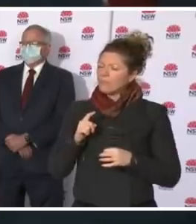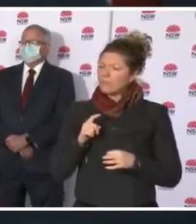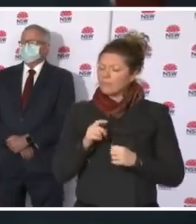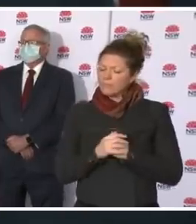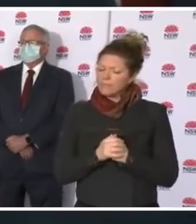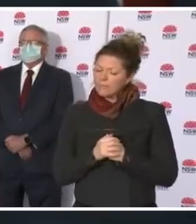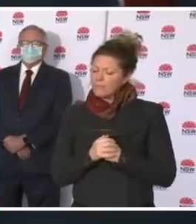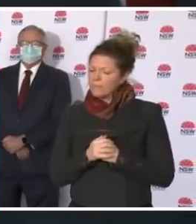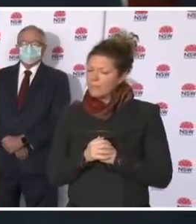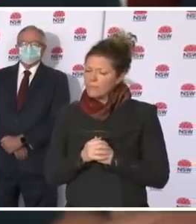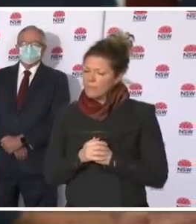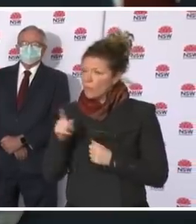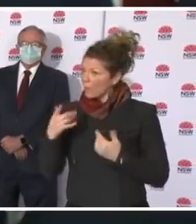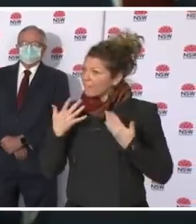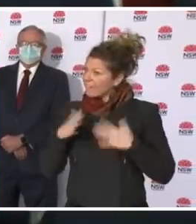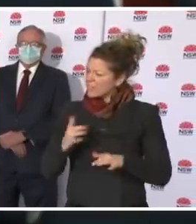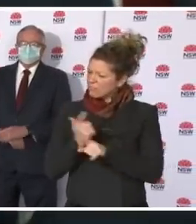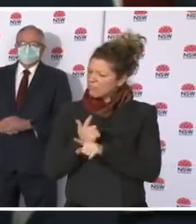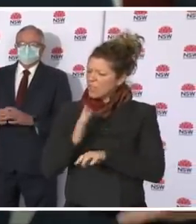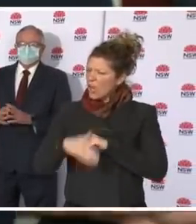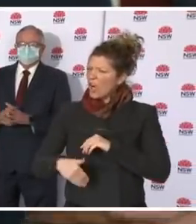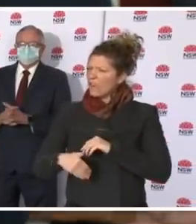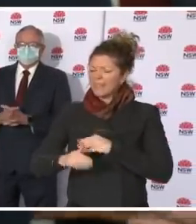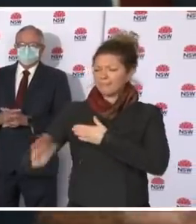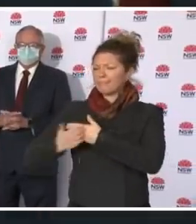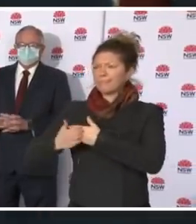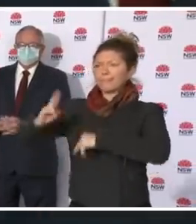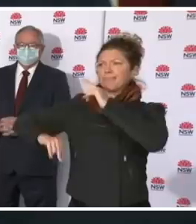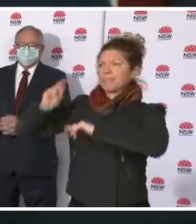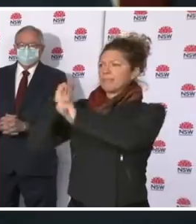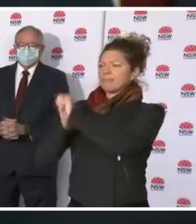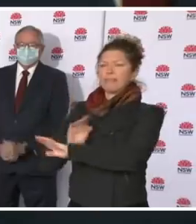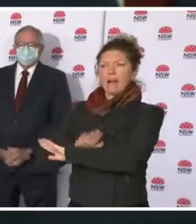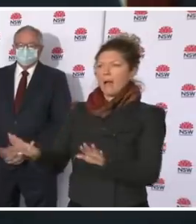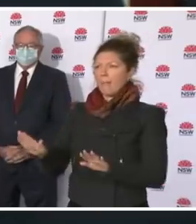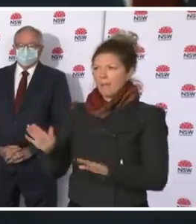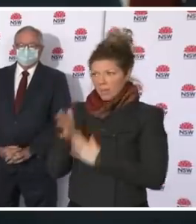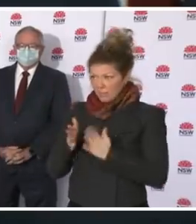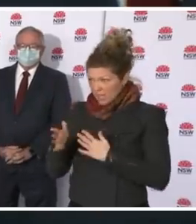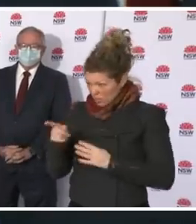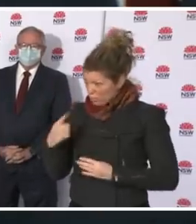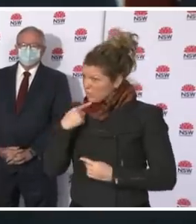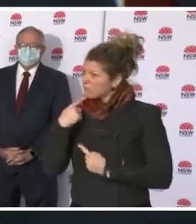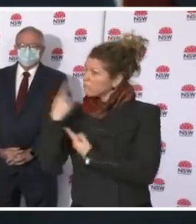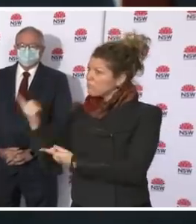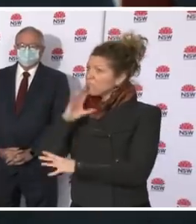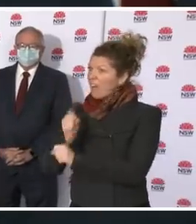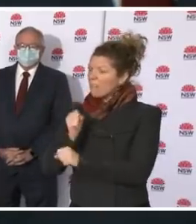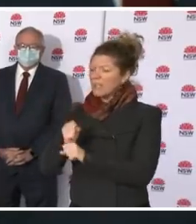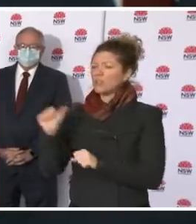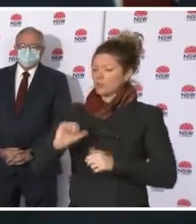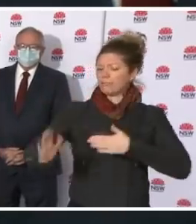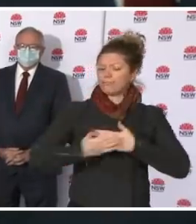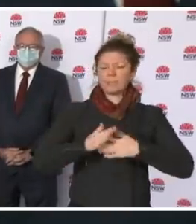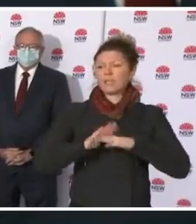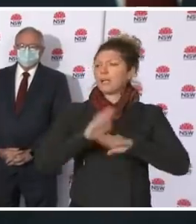New South Wales Health provided data that we needed to do more at reducing those mobility. And as I said, the key underpinning driver